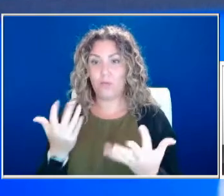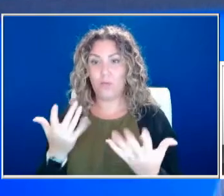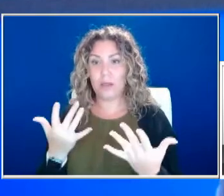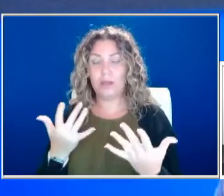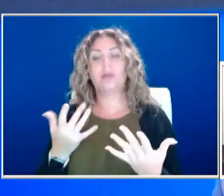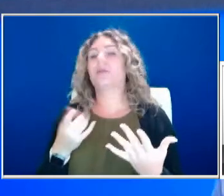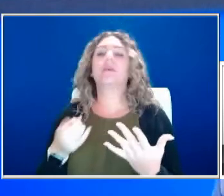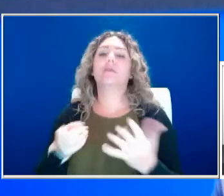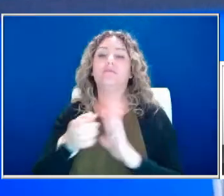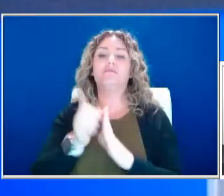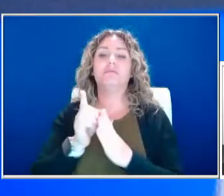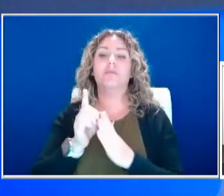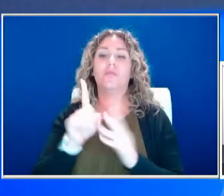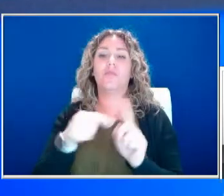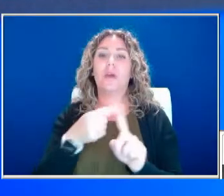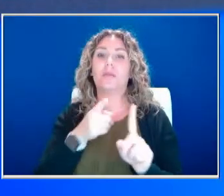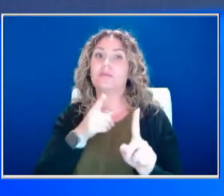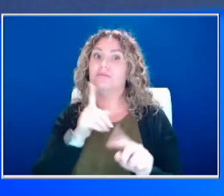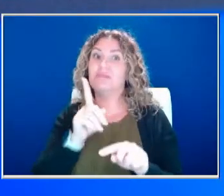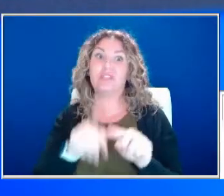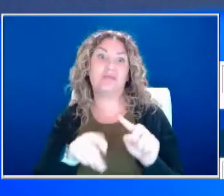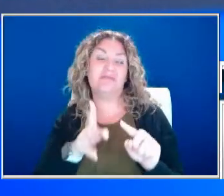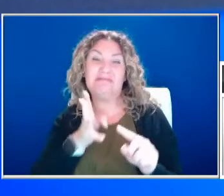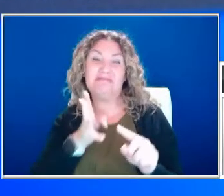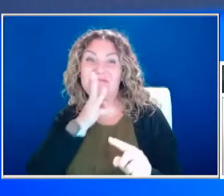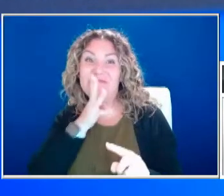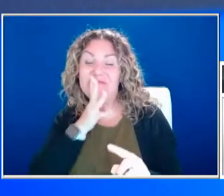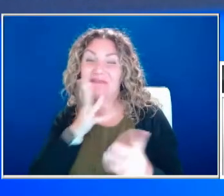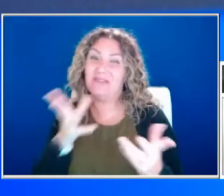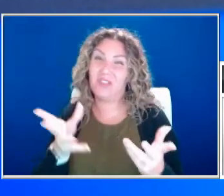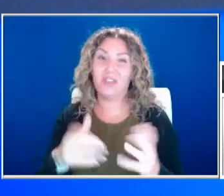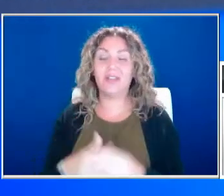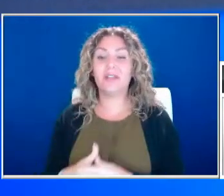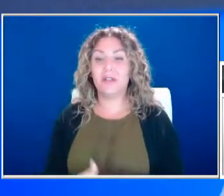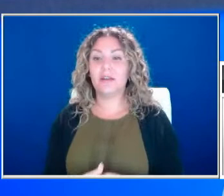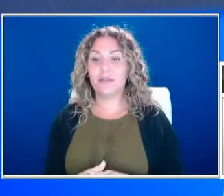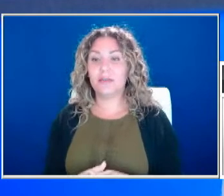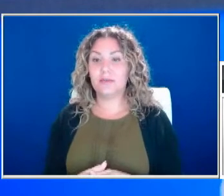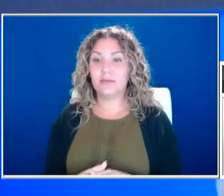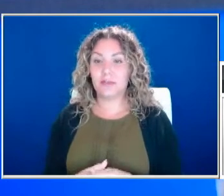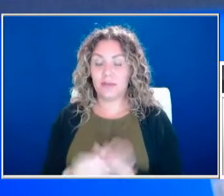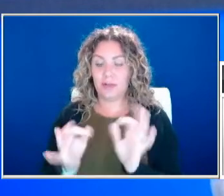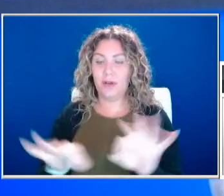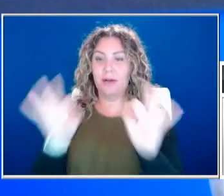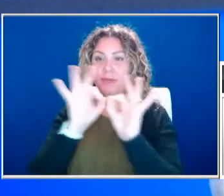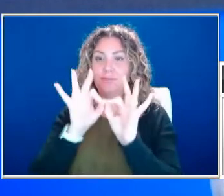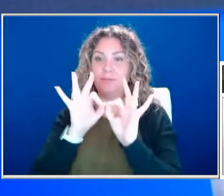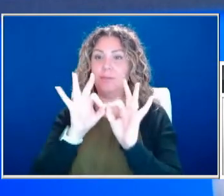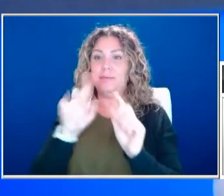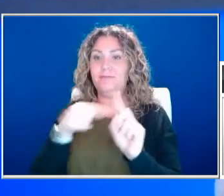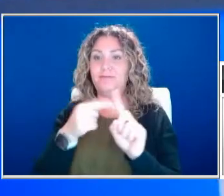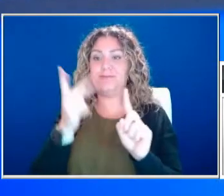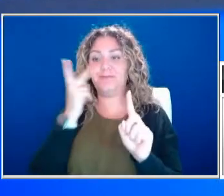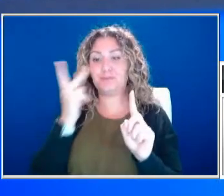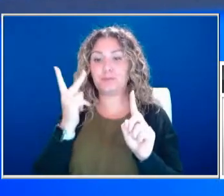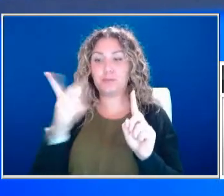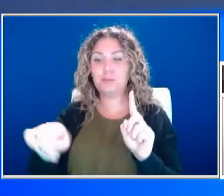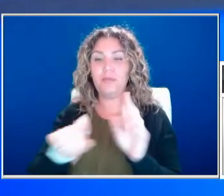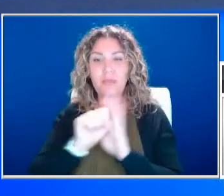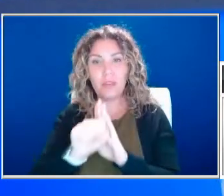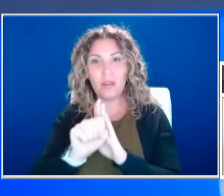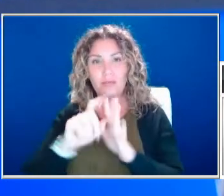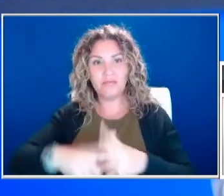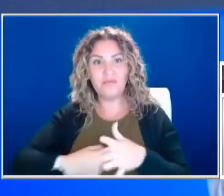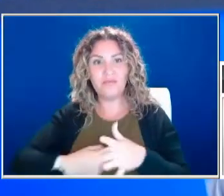point when he presented where he may not have been able to get those words out. So it's important, once you see those symptoms starting, to really notify